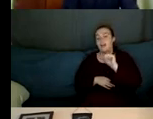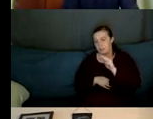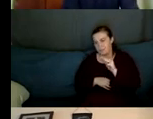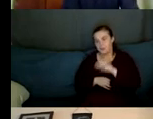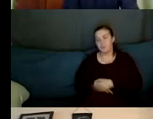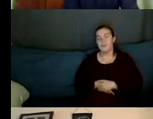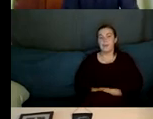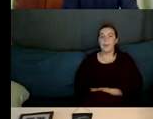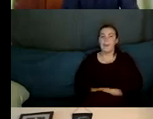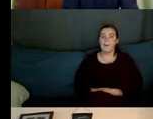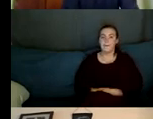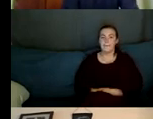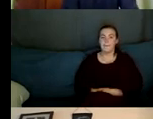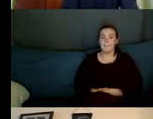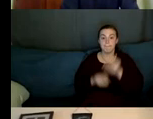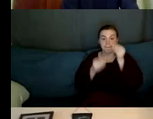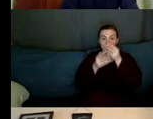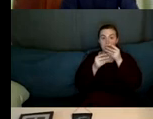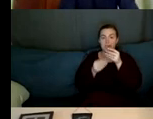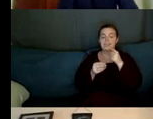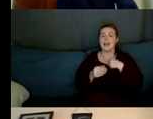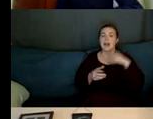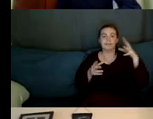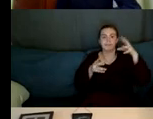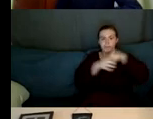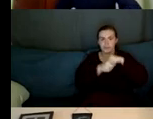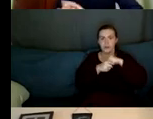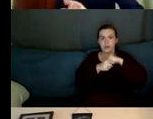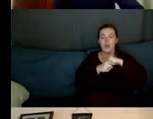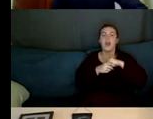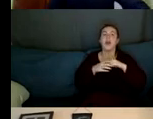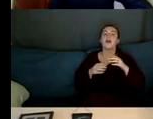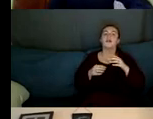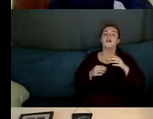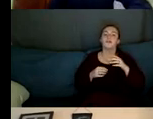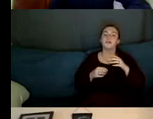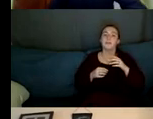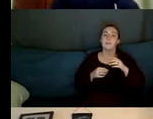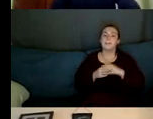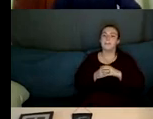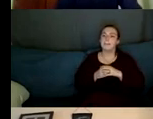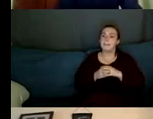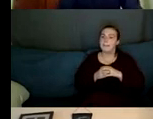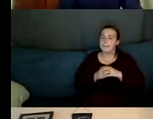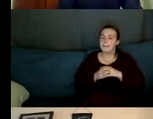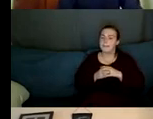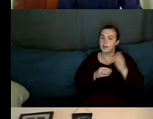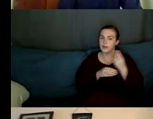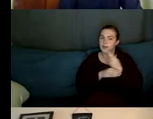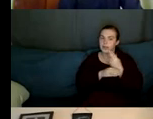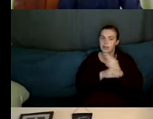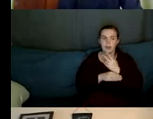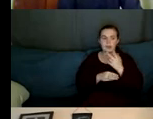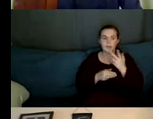put the information for each class in there. I have taken that information by using a concatenation in